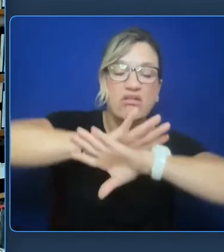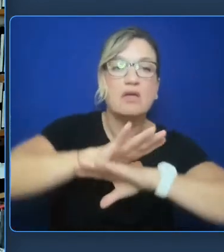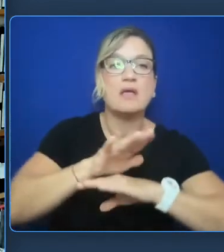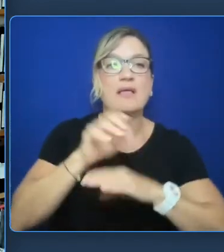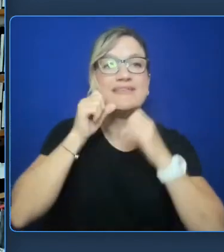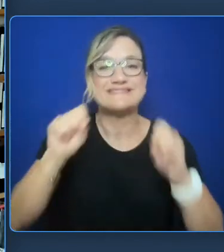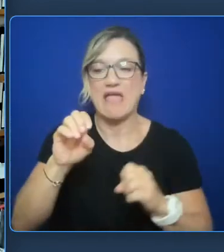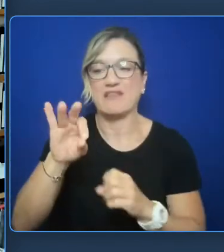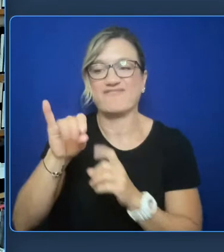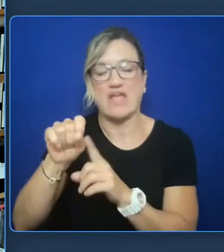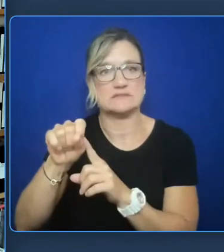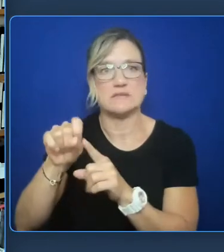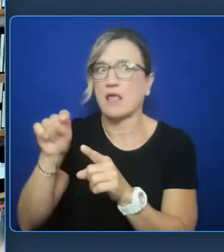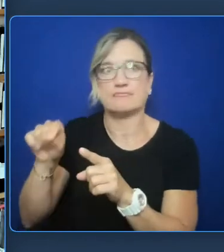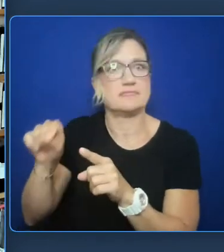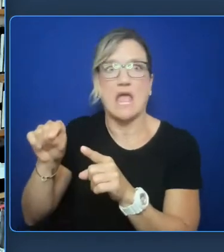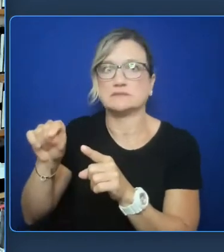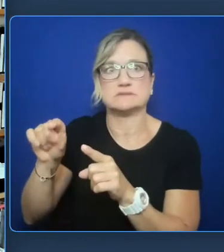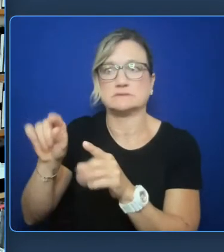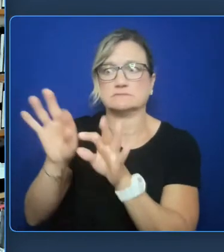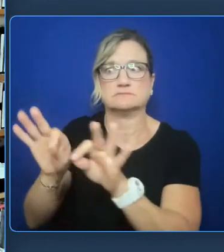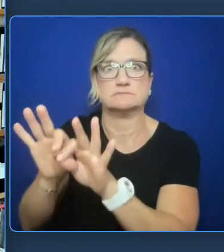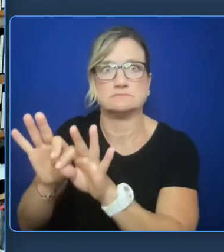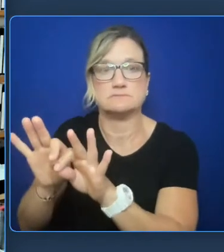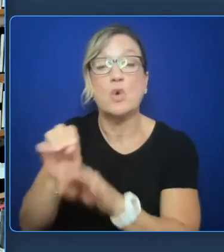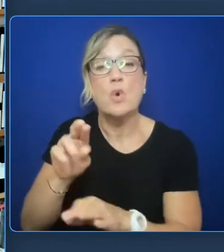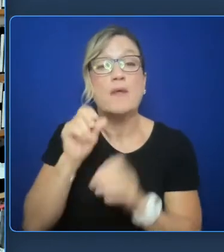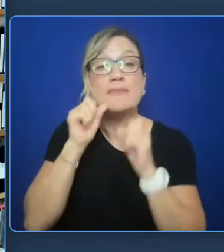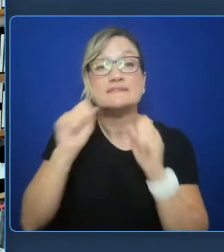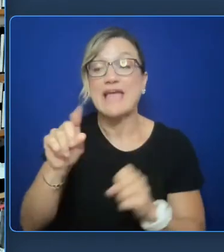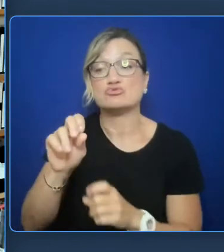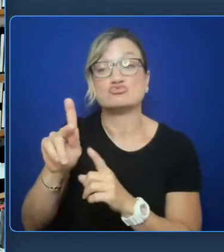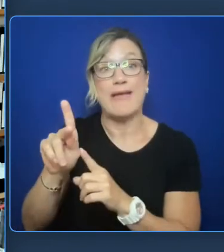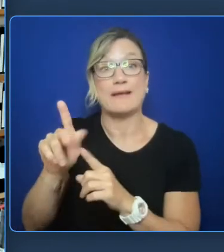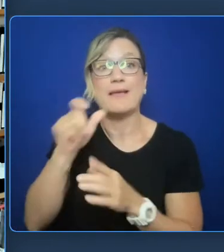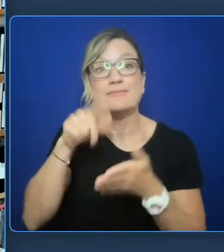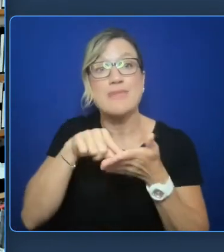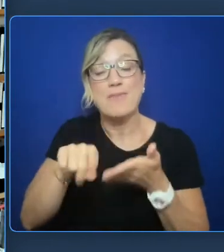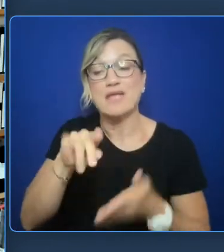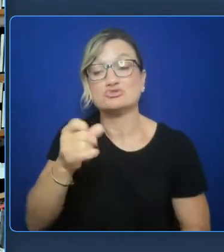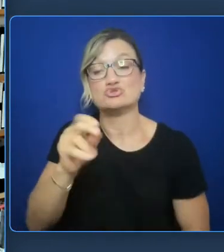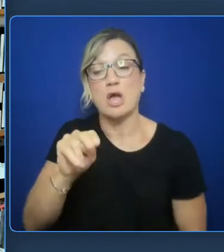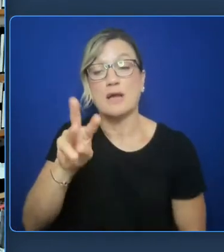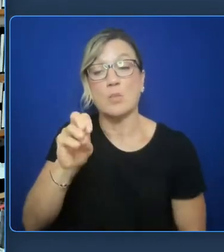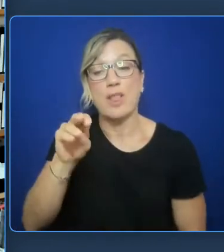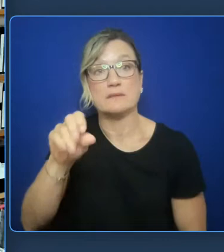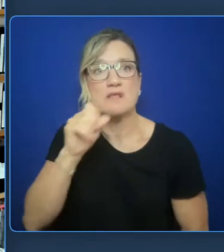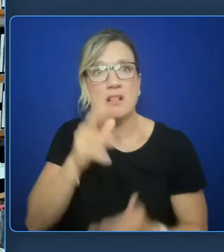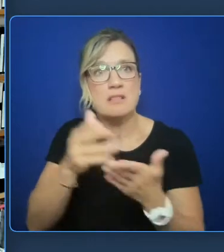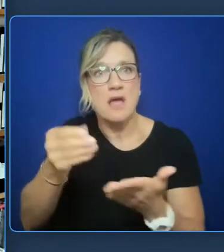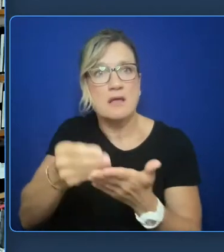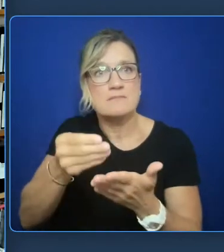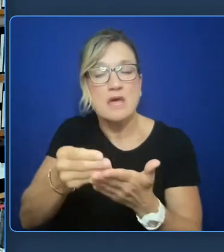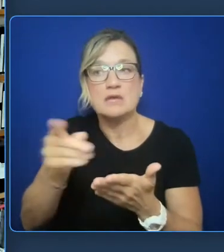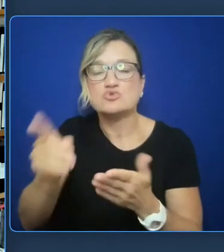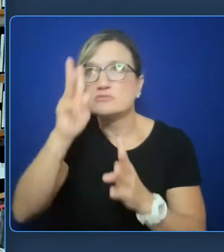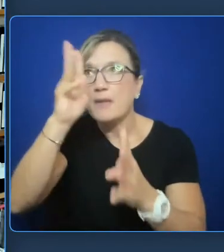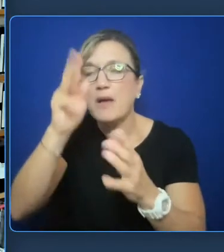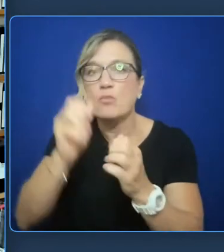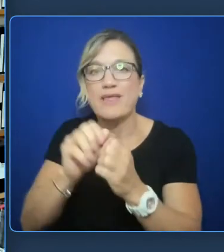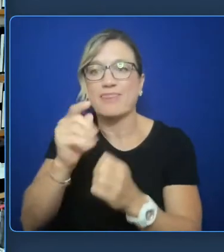That's marvelous oral material, or even the soundtrack. You know, they paid John Williams a lot of money to come up with a theme